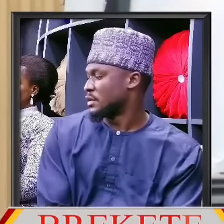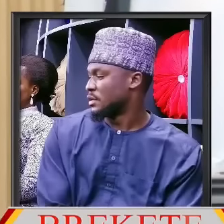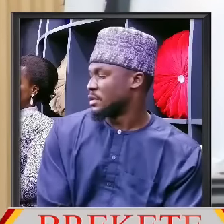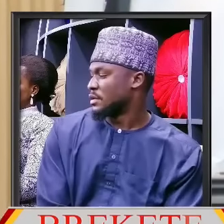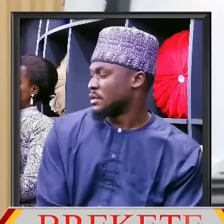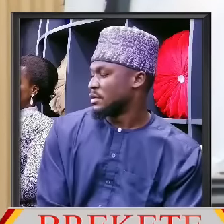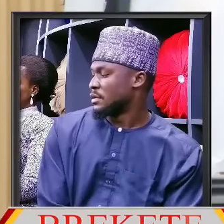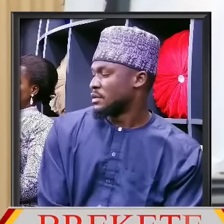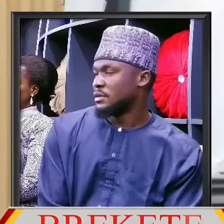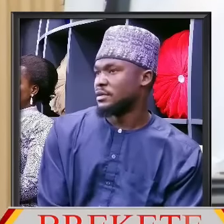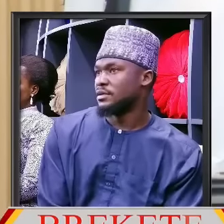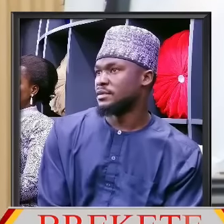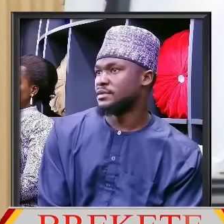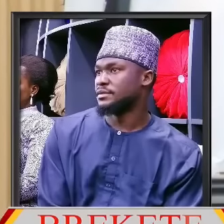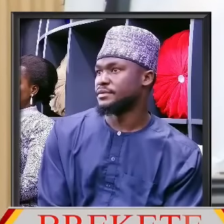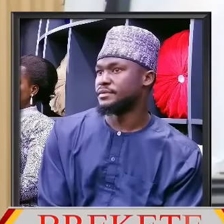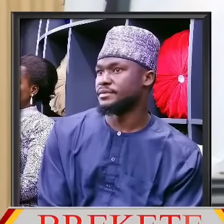Hello?